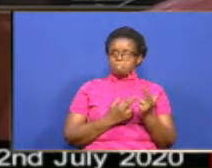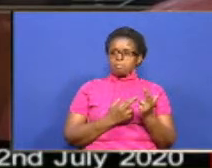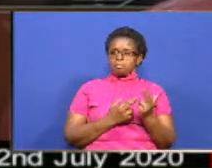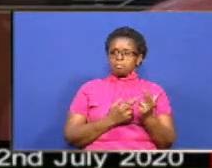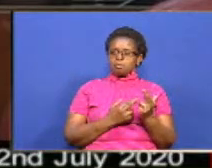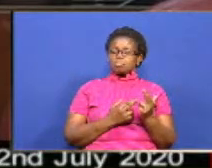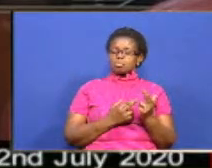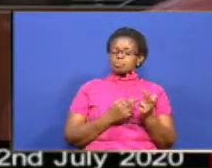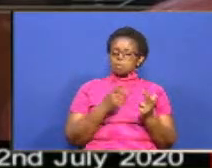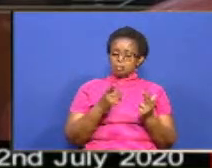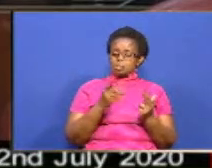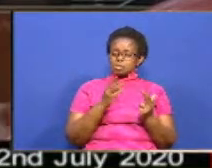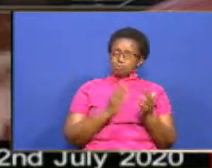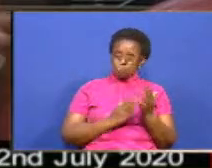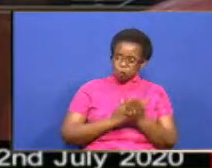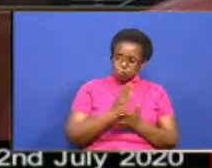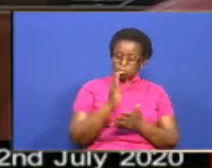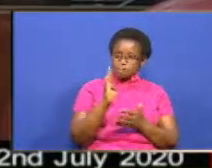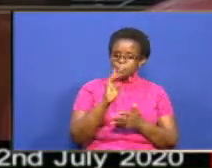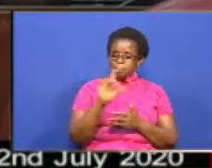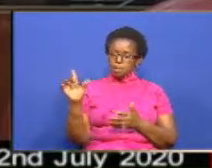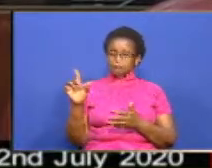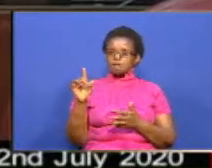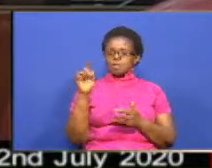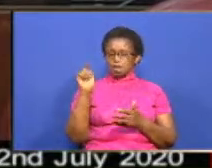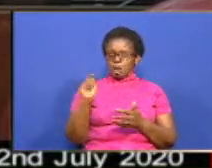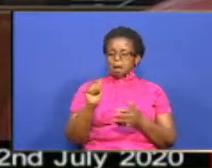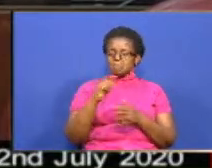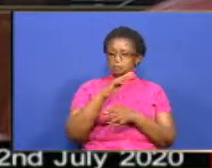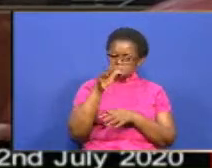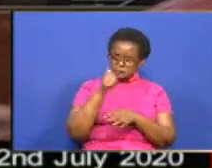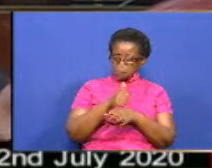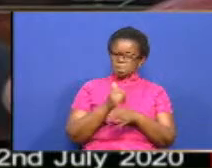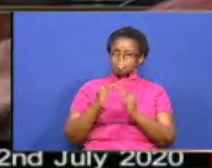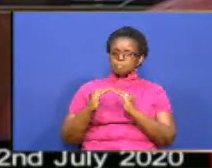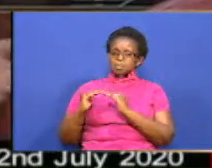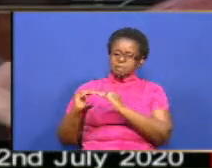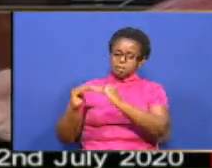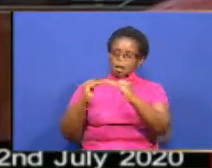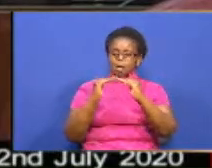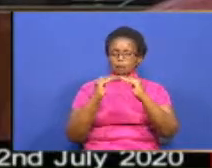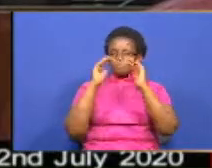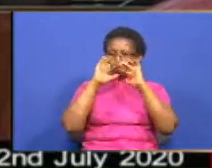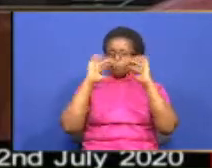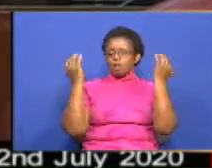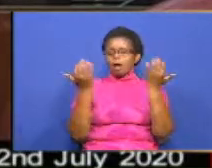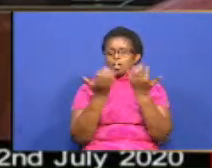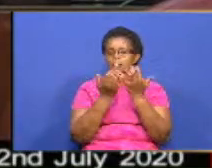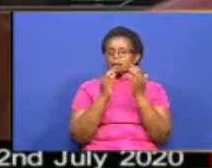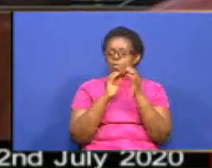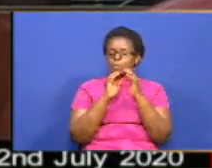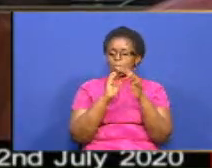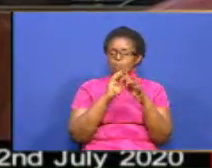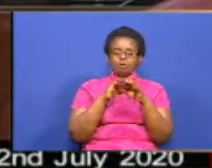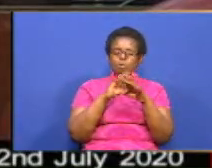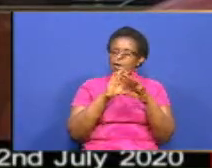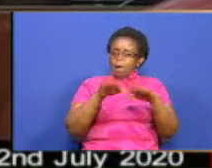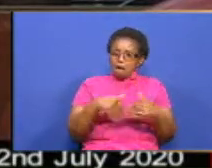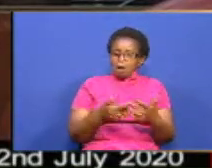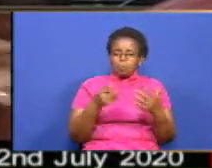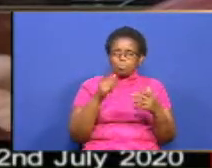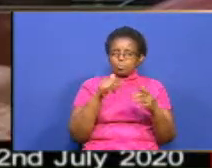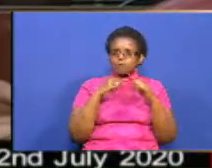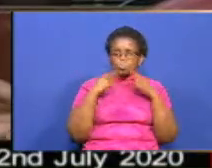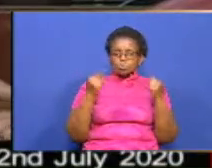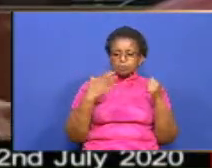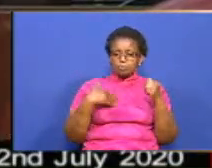bill, and the proper management will be setting the standard for the rest of the world in terms of how you host people who have